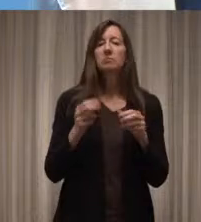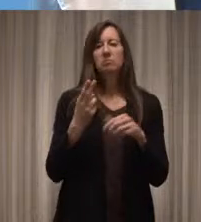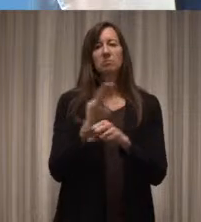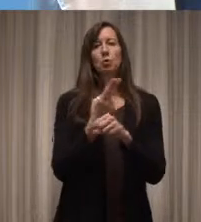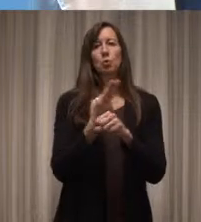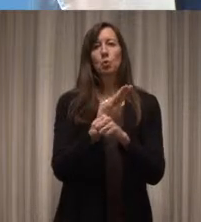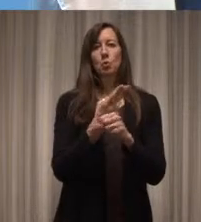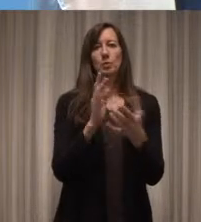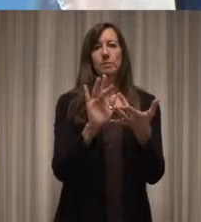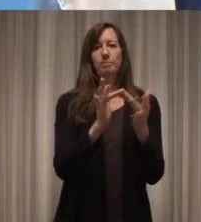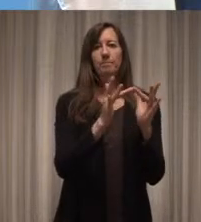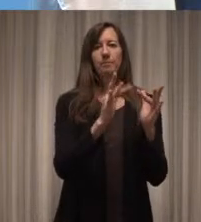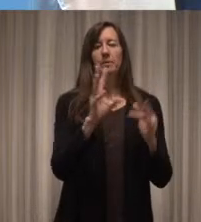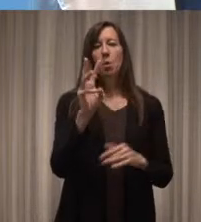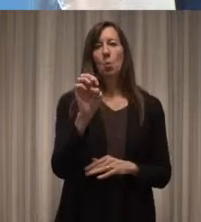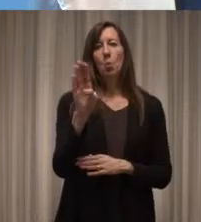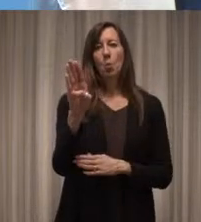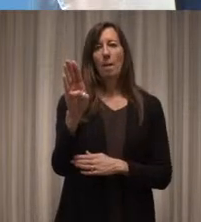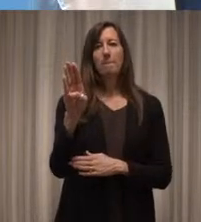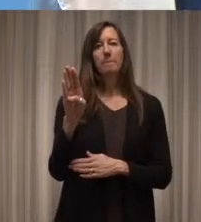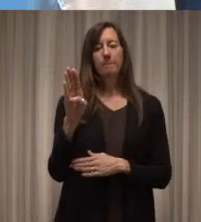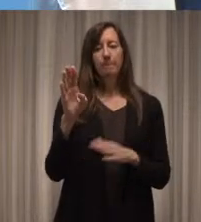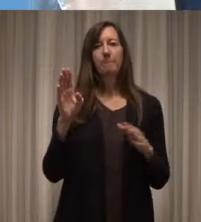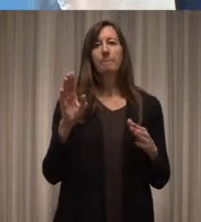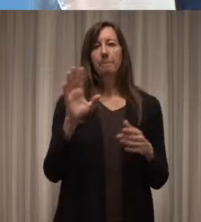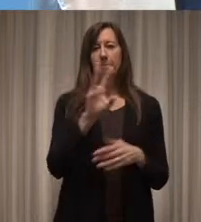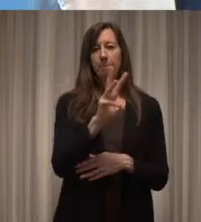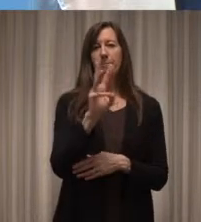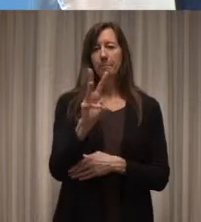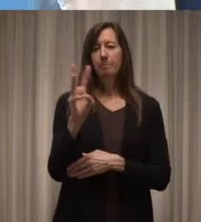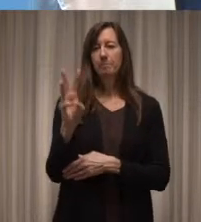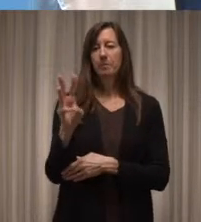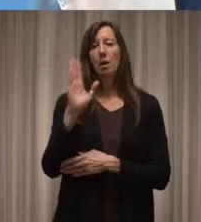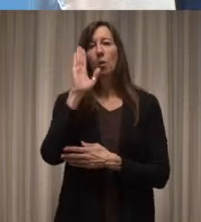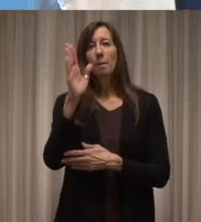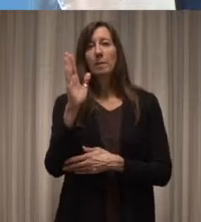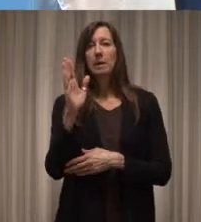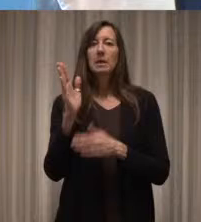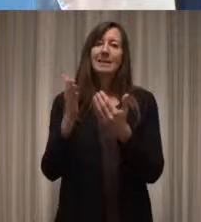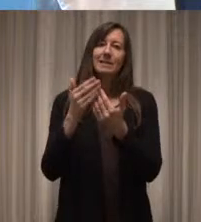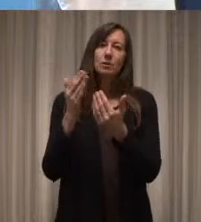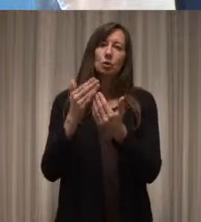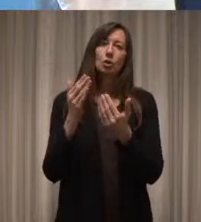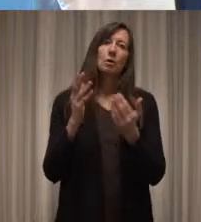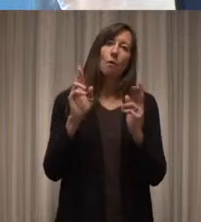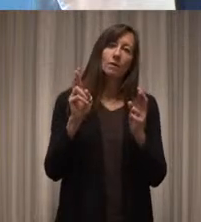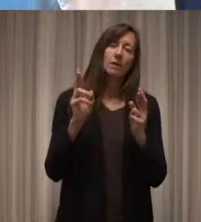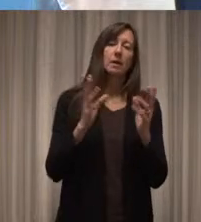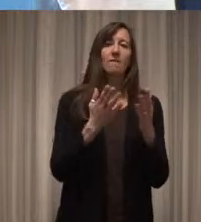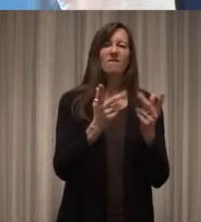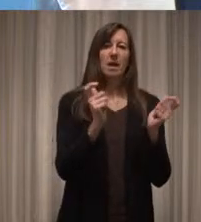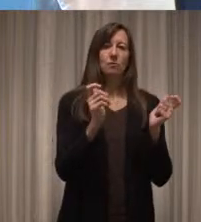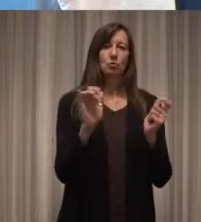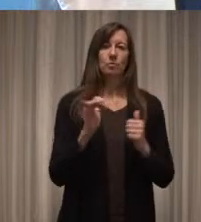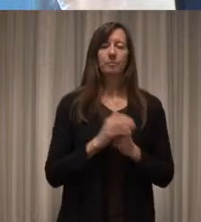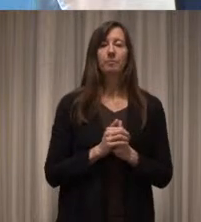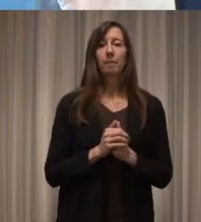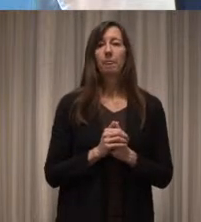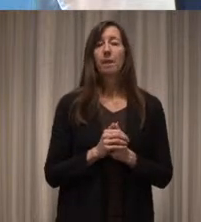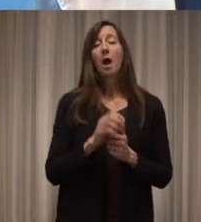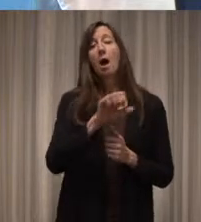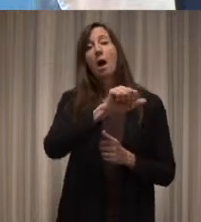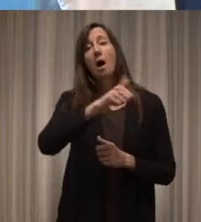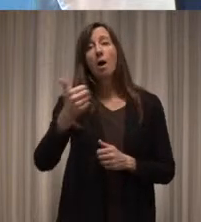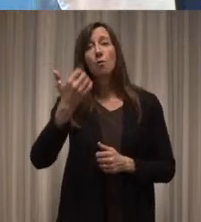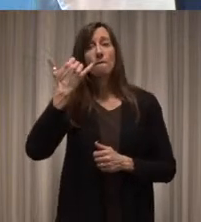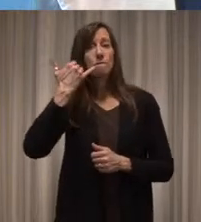It'll definitely be faster and hopefully easier. The other number that you can call if you're not able to sign up online, and